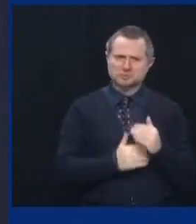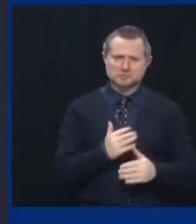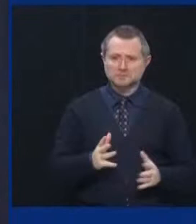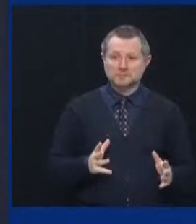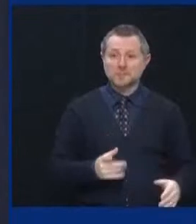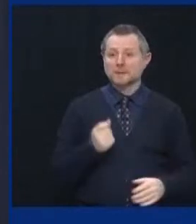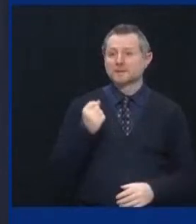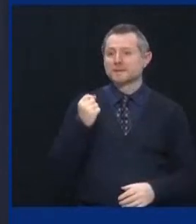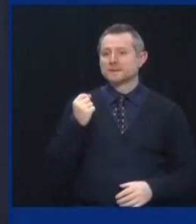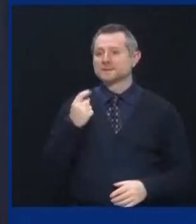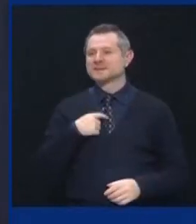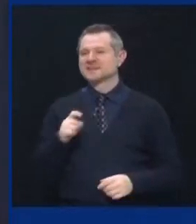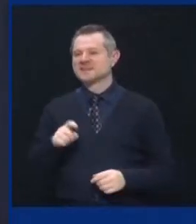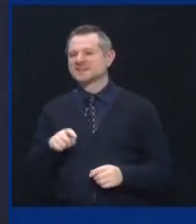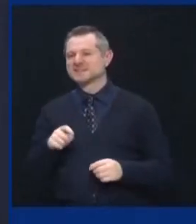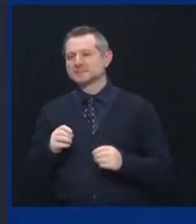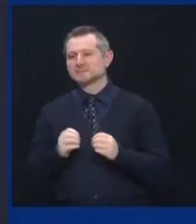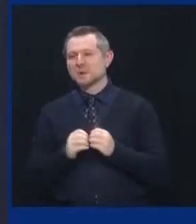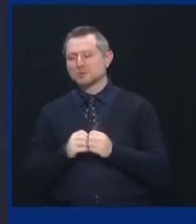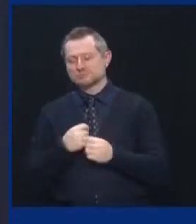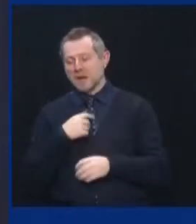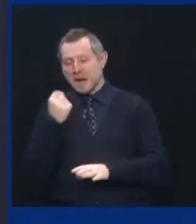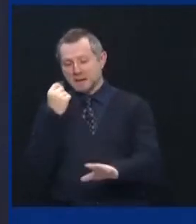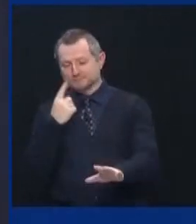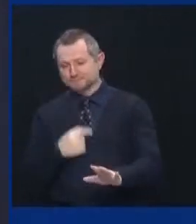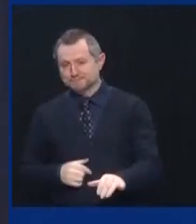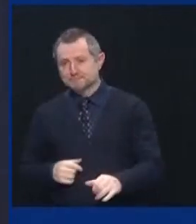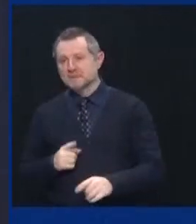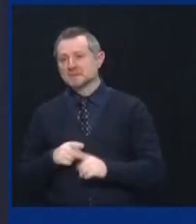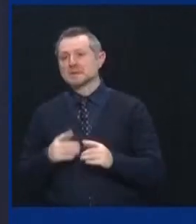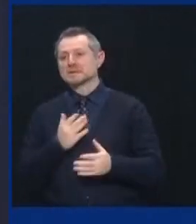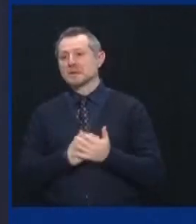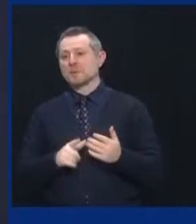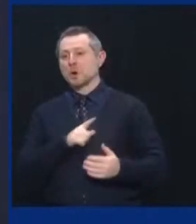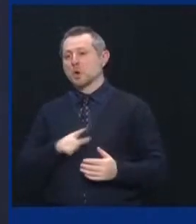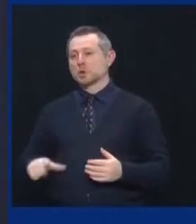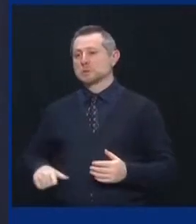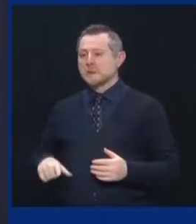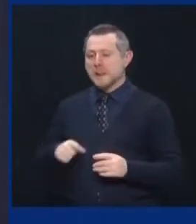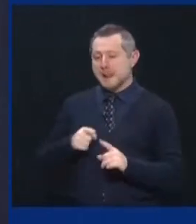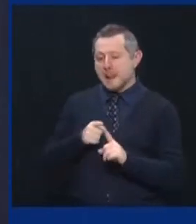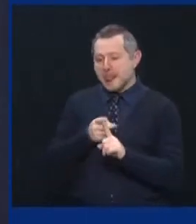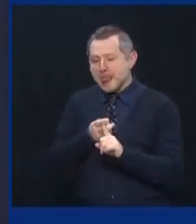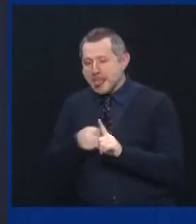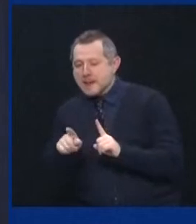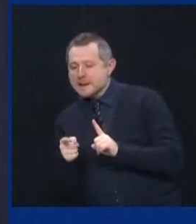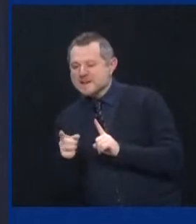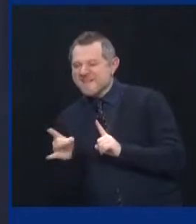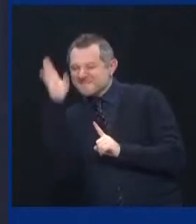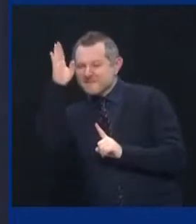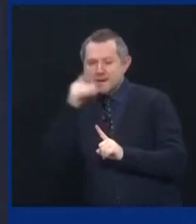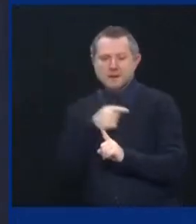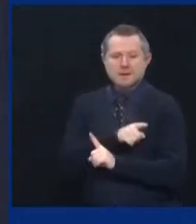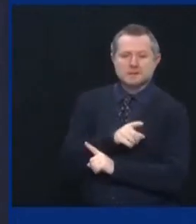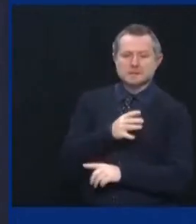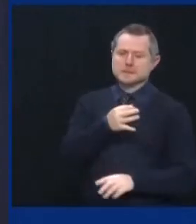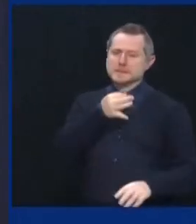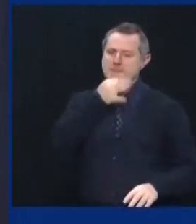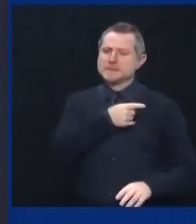go far enough, and there are loopholes. First loophole is it doesn't